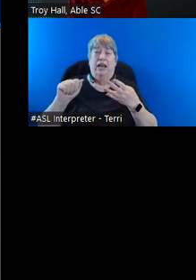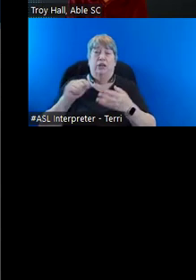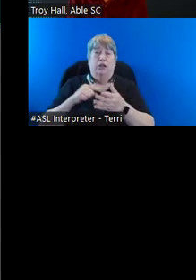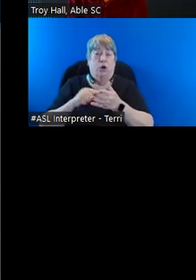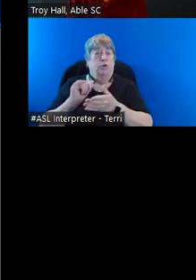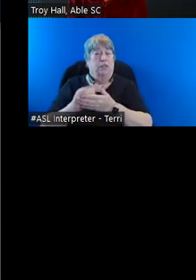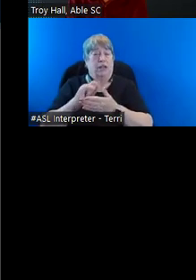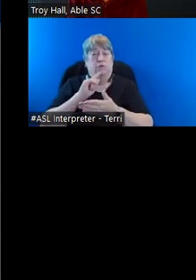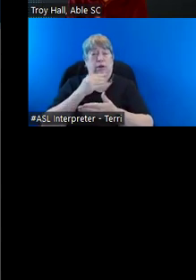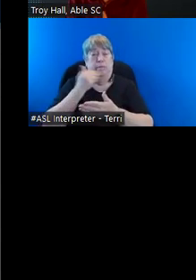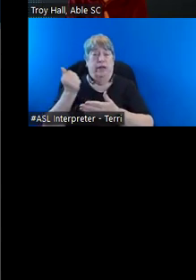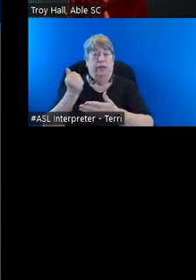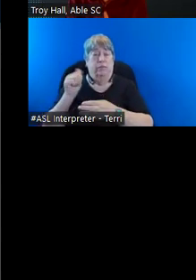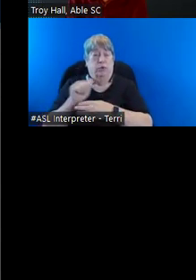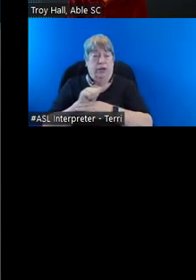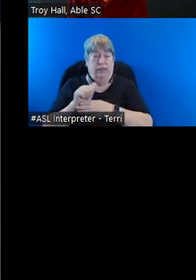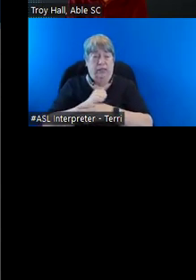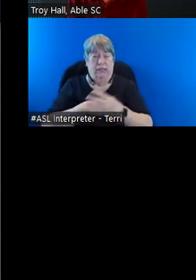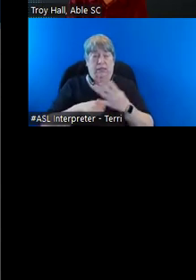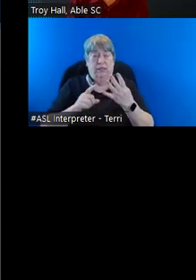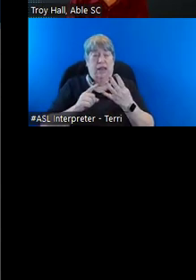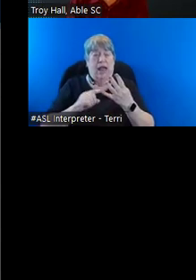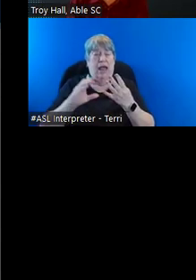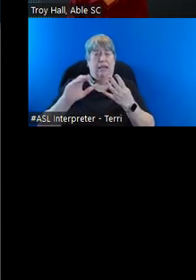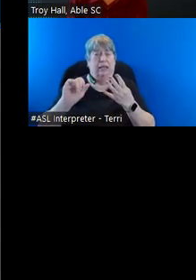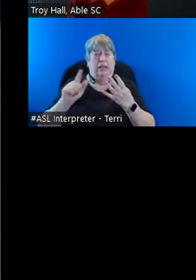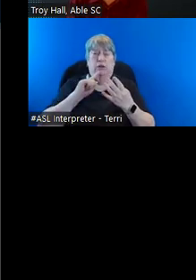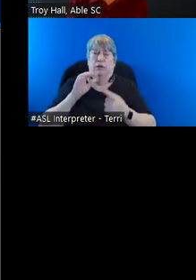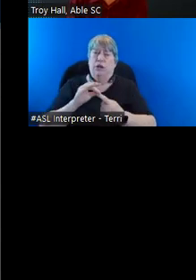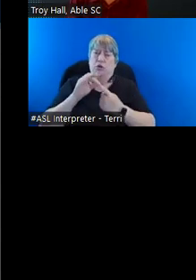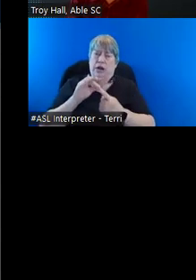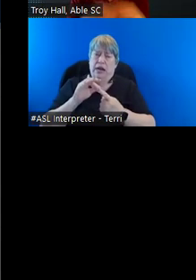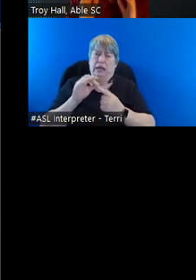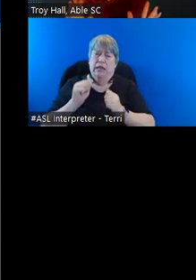SILs have unique ways that they can complement and support VR services.